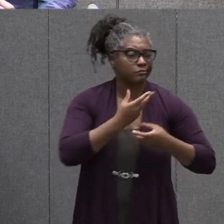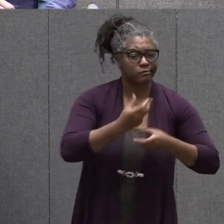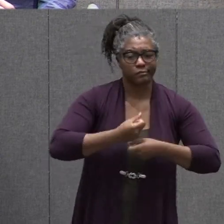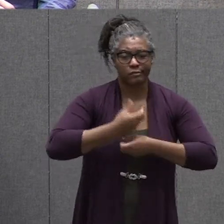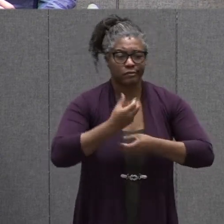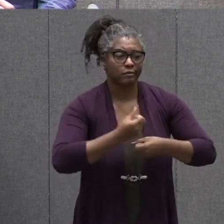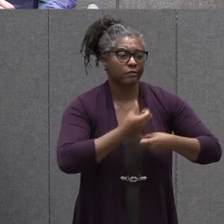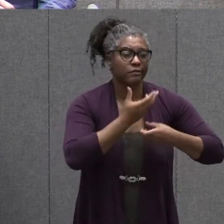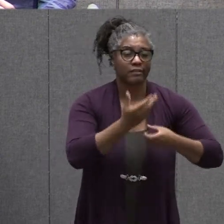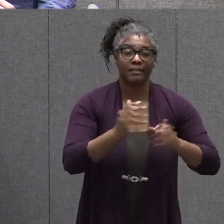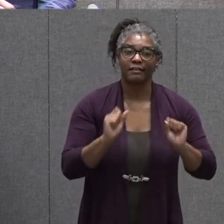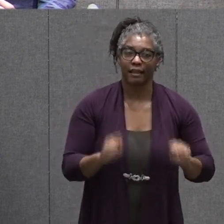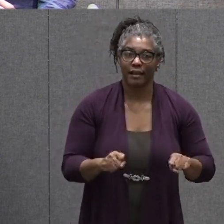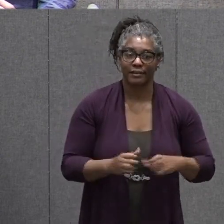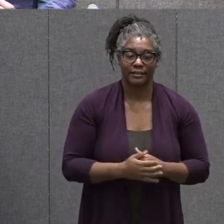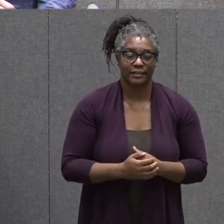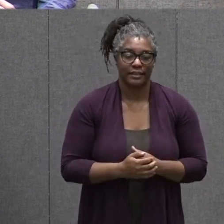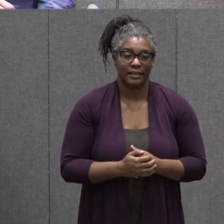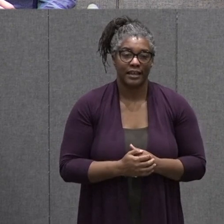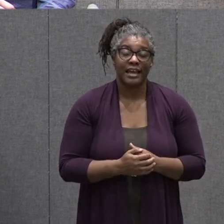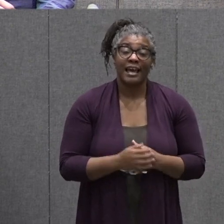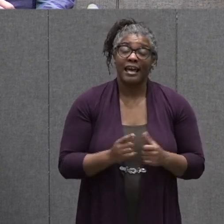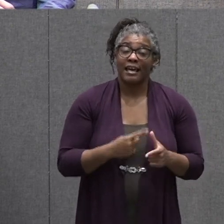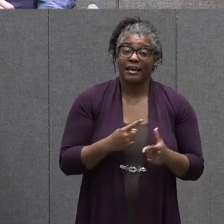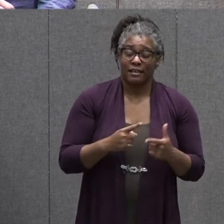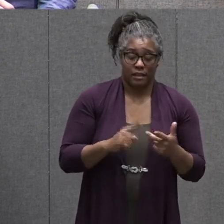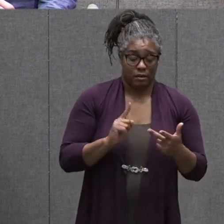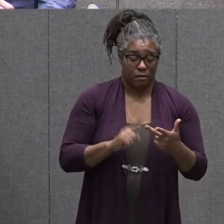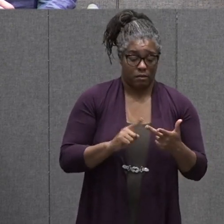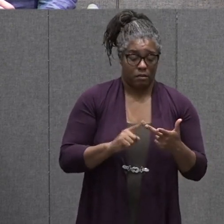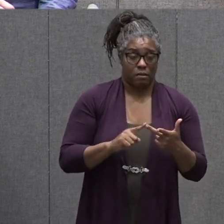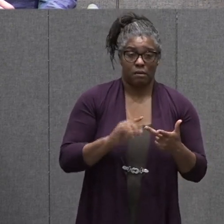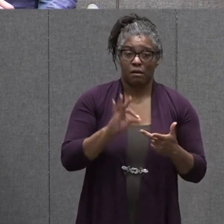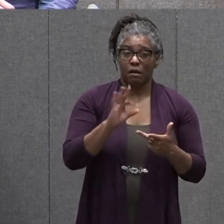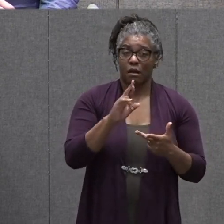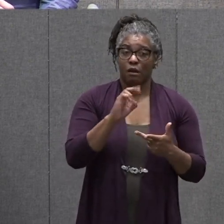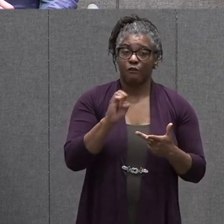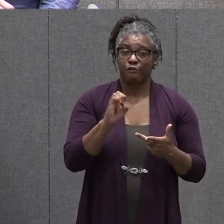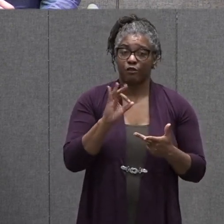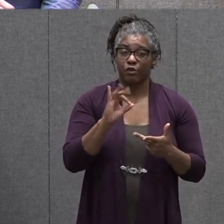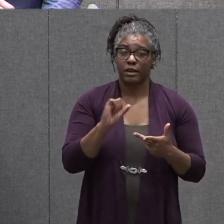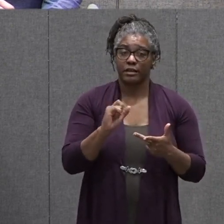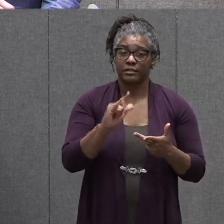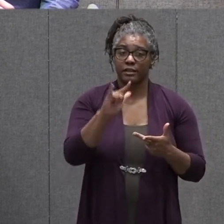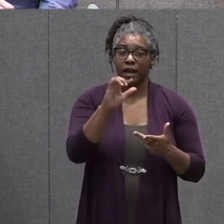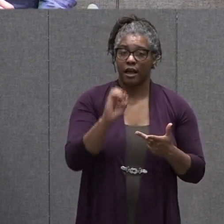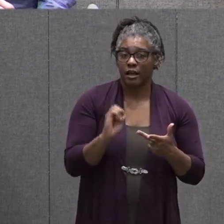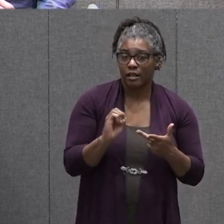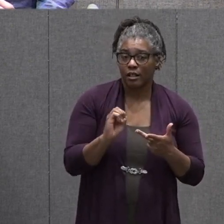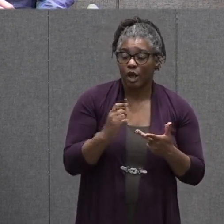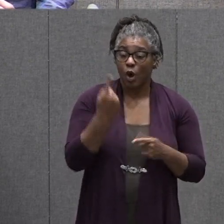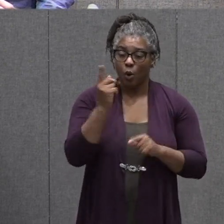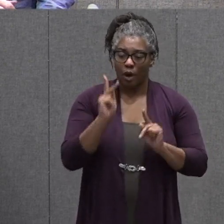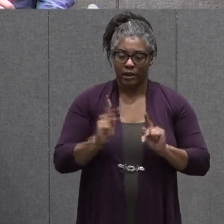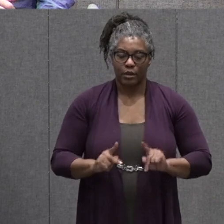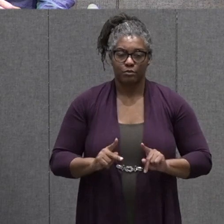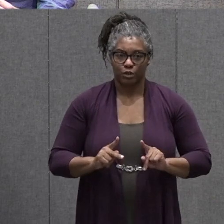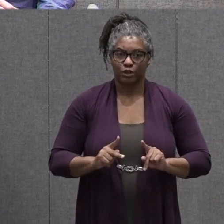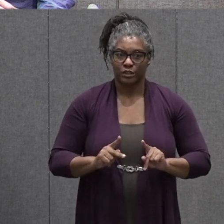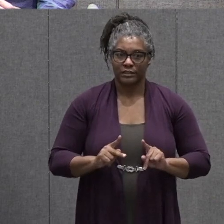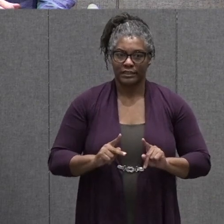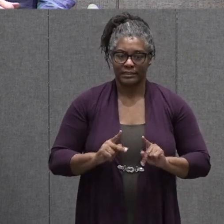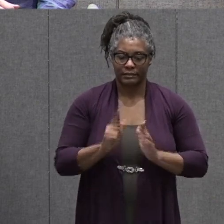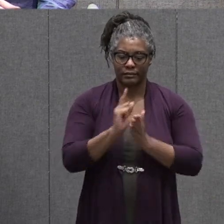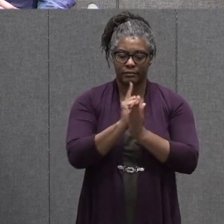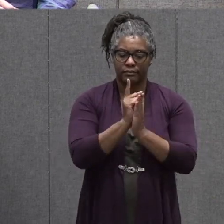responsible for that timeline, and they play the same thing over and over. So maybe that you have someone who's not very comfortable